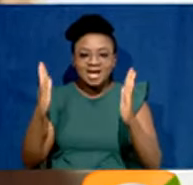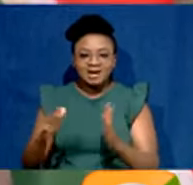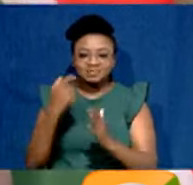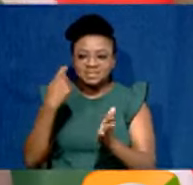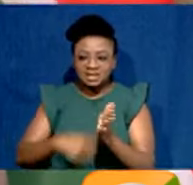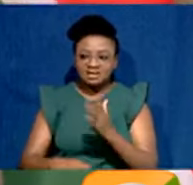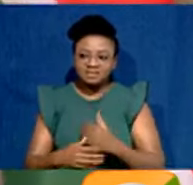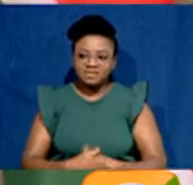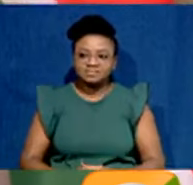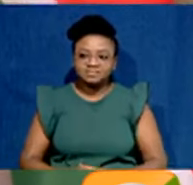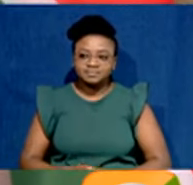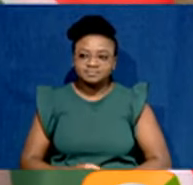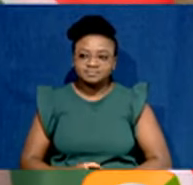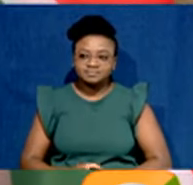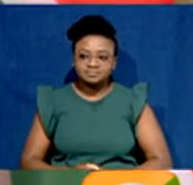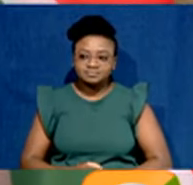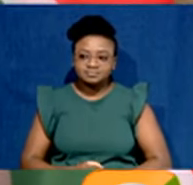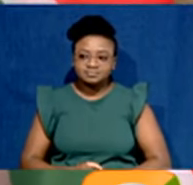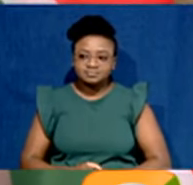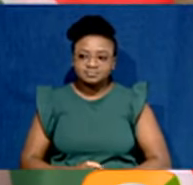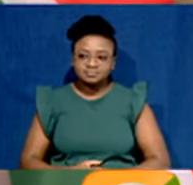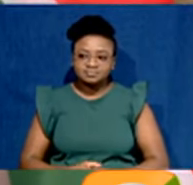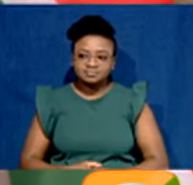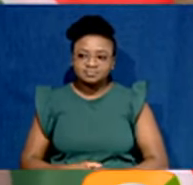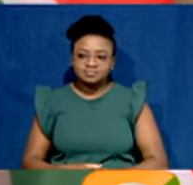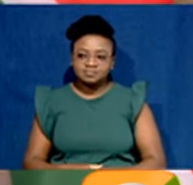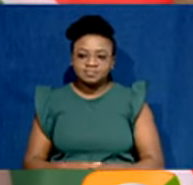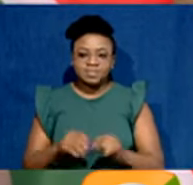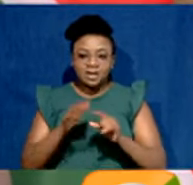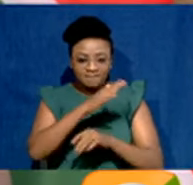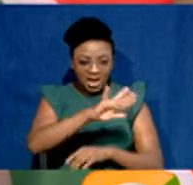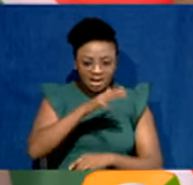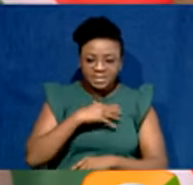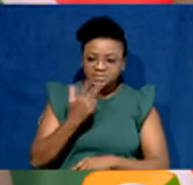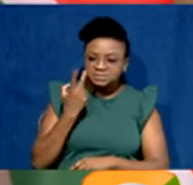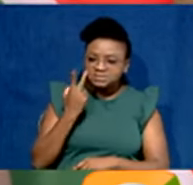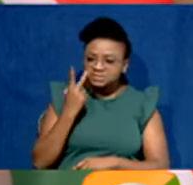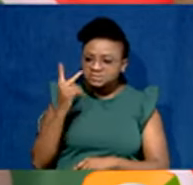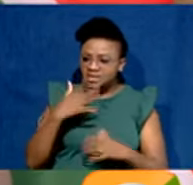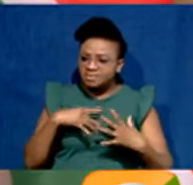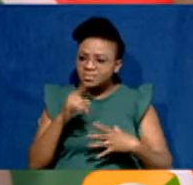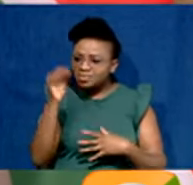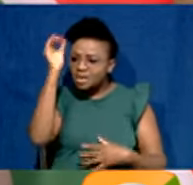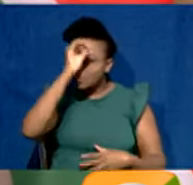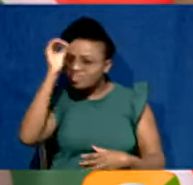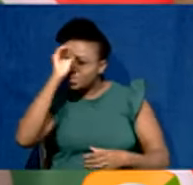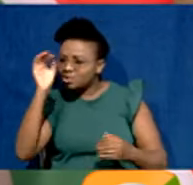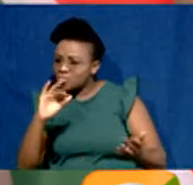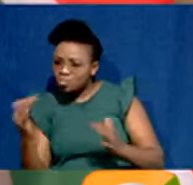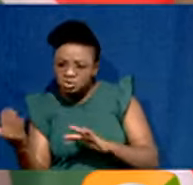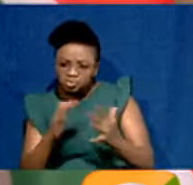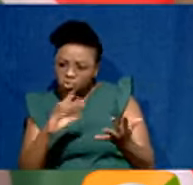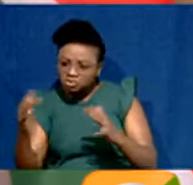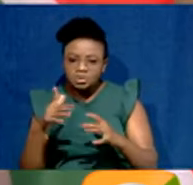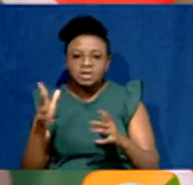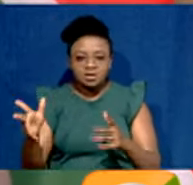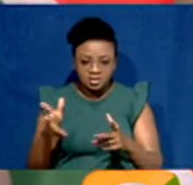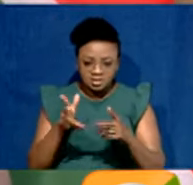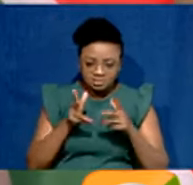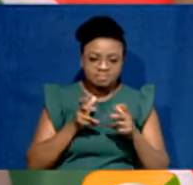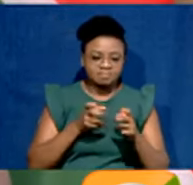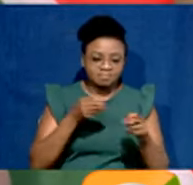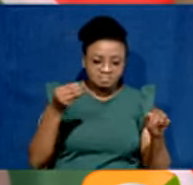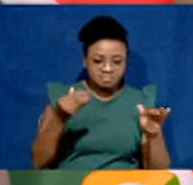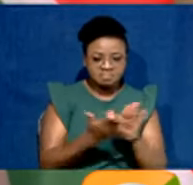Parliament took into account the views of the people who went to for public